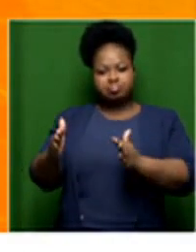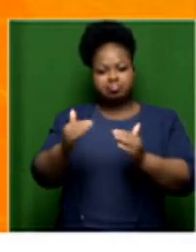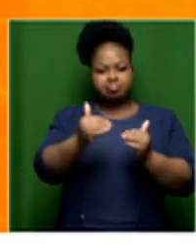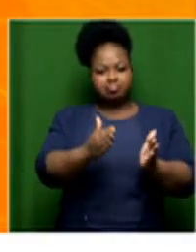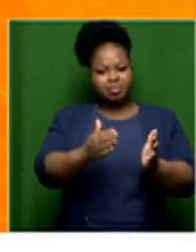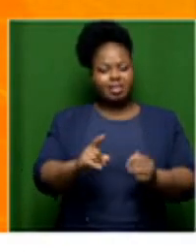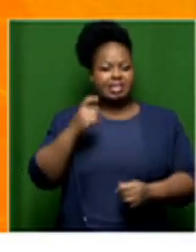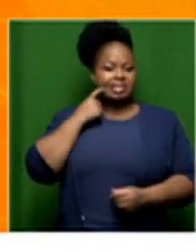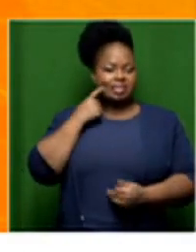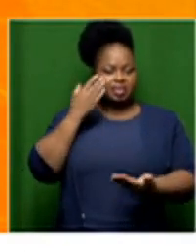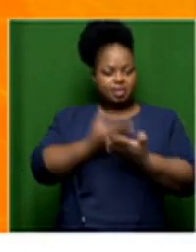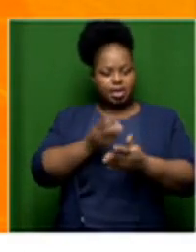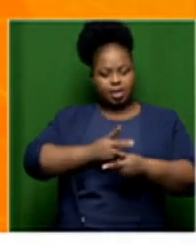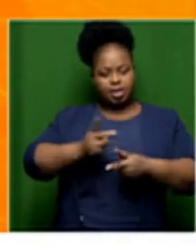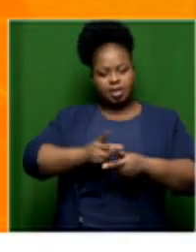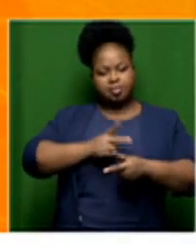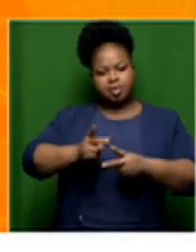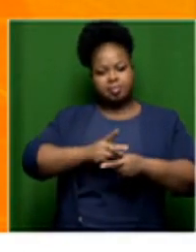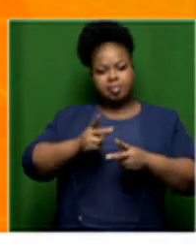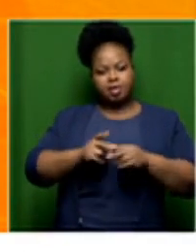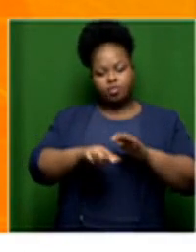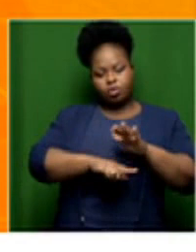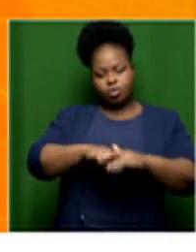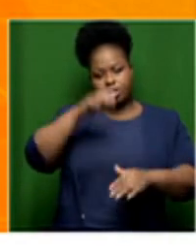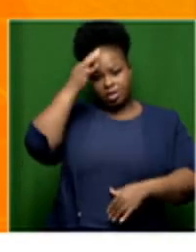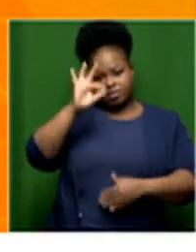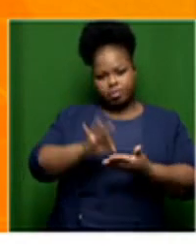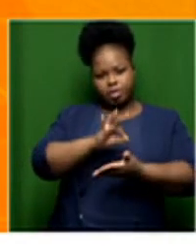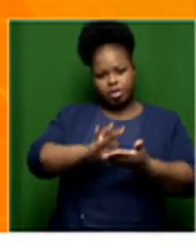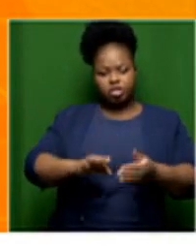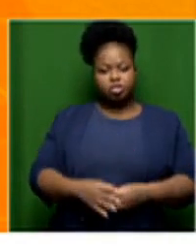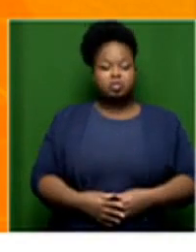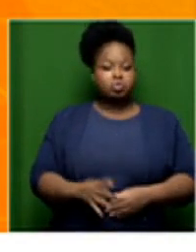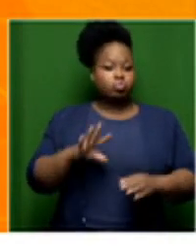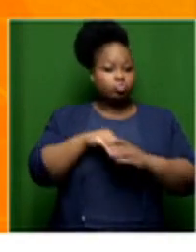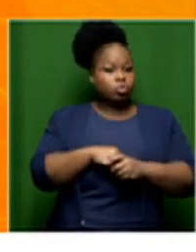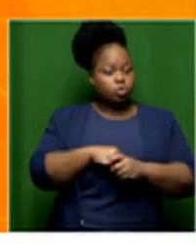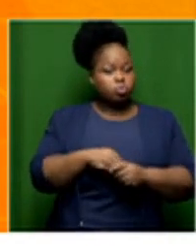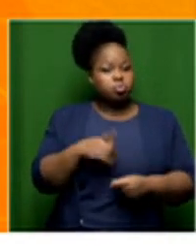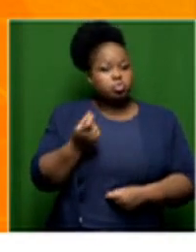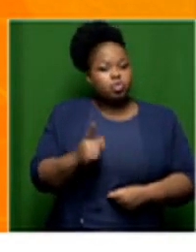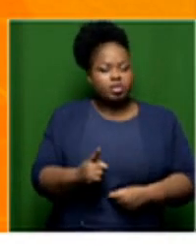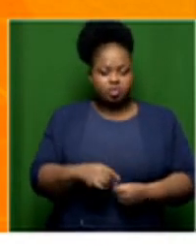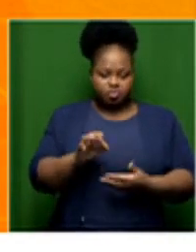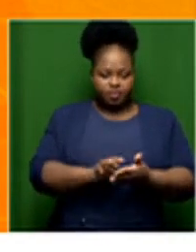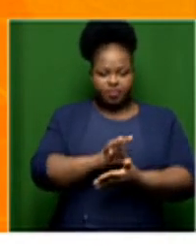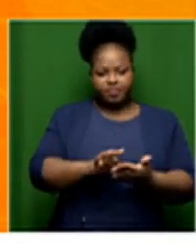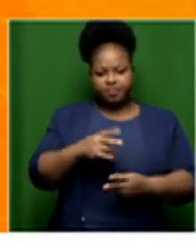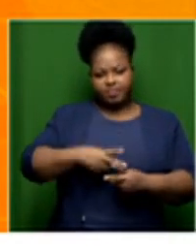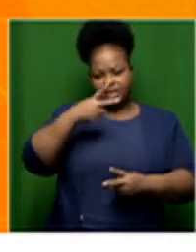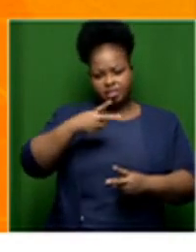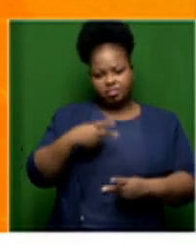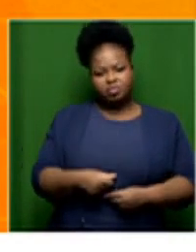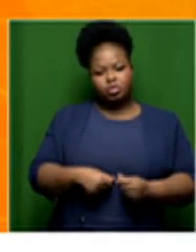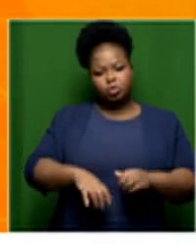them to then begin the final preparations for the local government elections. And this includes finalising voting districts,